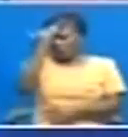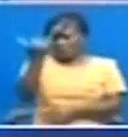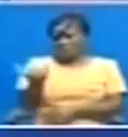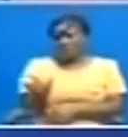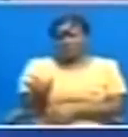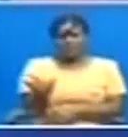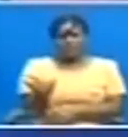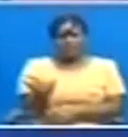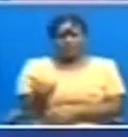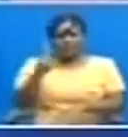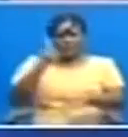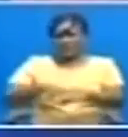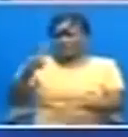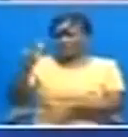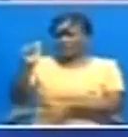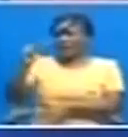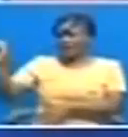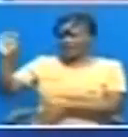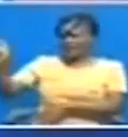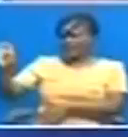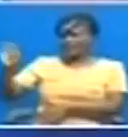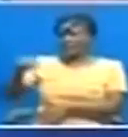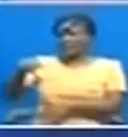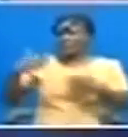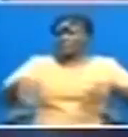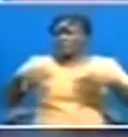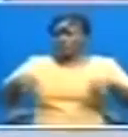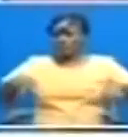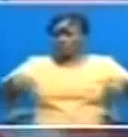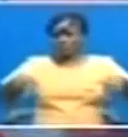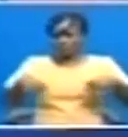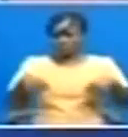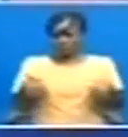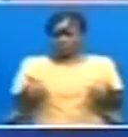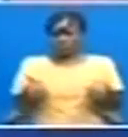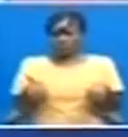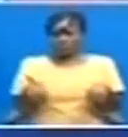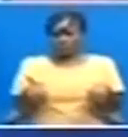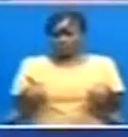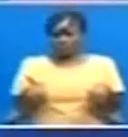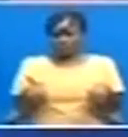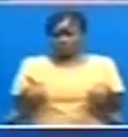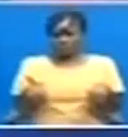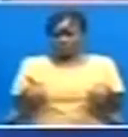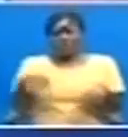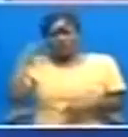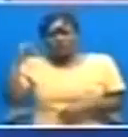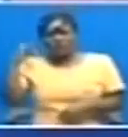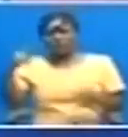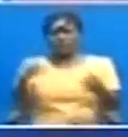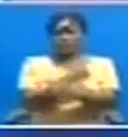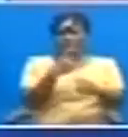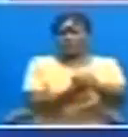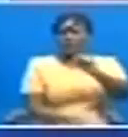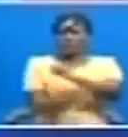that when Waiguru's name is mentioned, people panic to the extent of making phone calls, telephone calls, advising